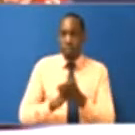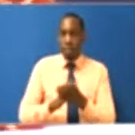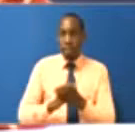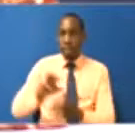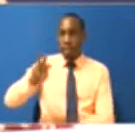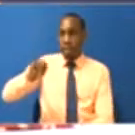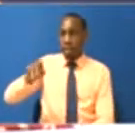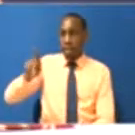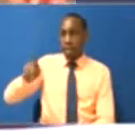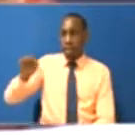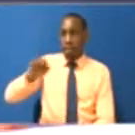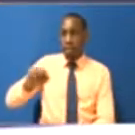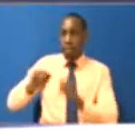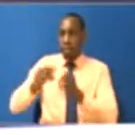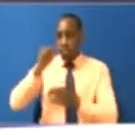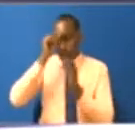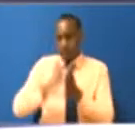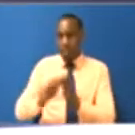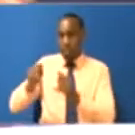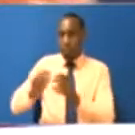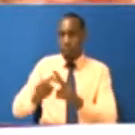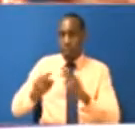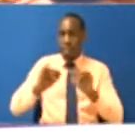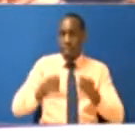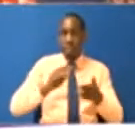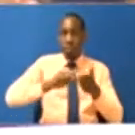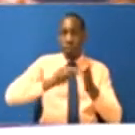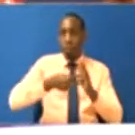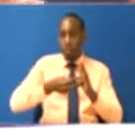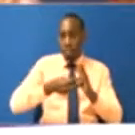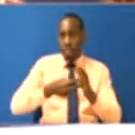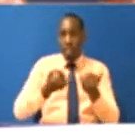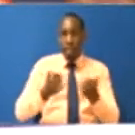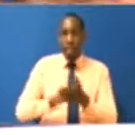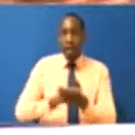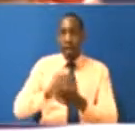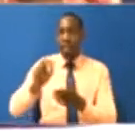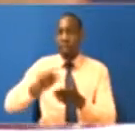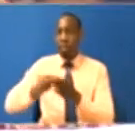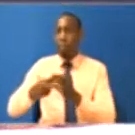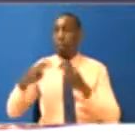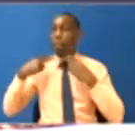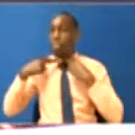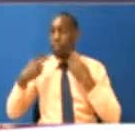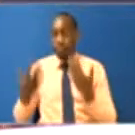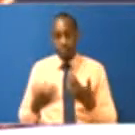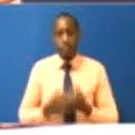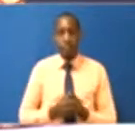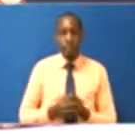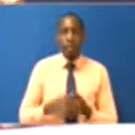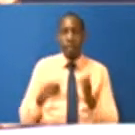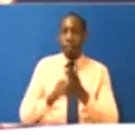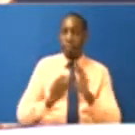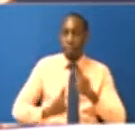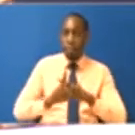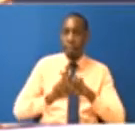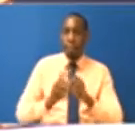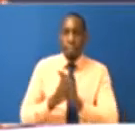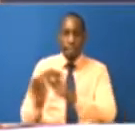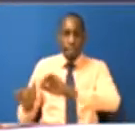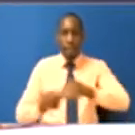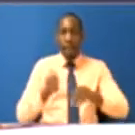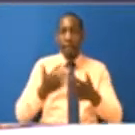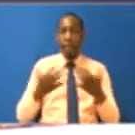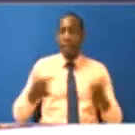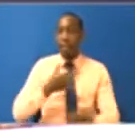mps new governors coming up and starting fresh projects and leaving sterling projects you know and and that is problematic uh something